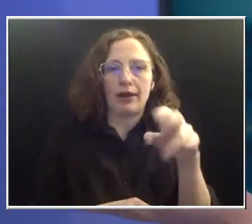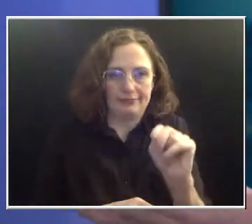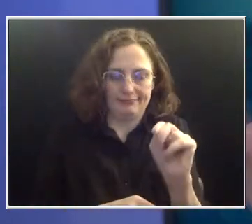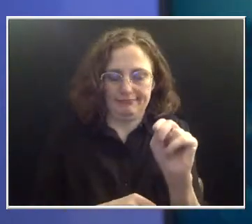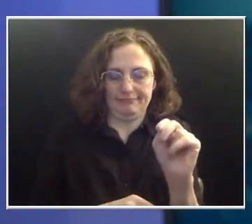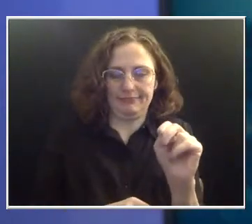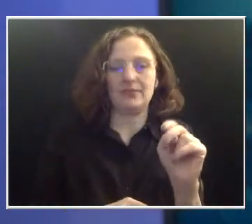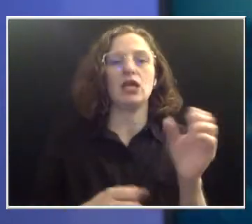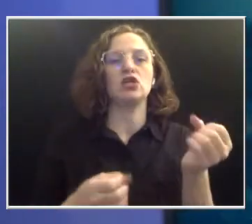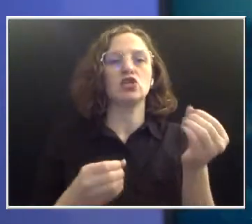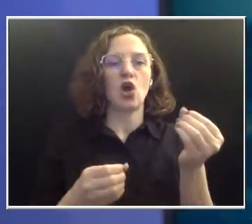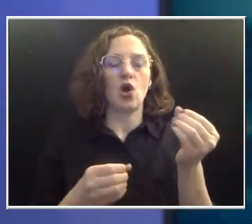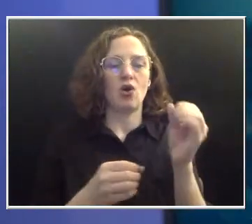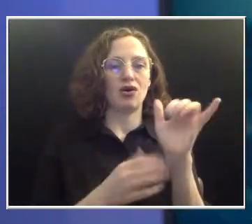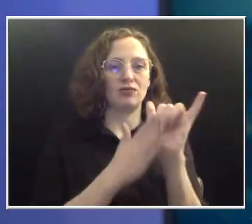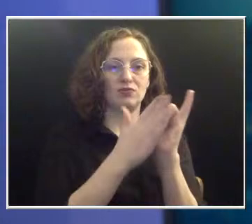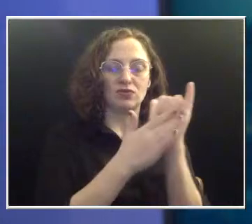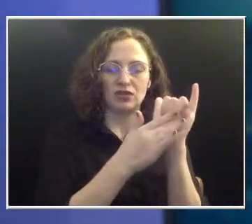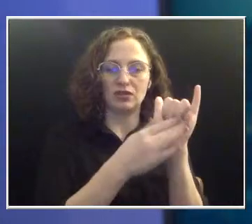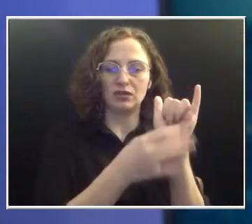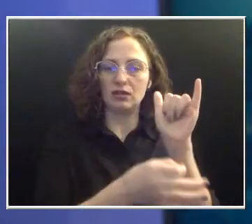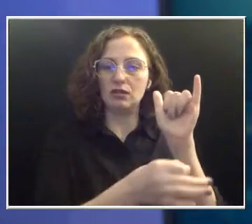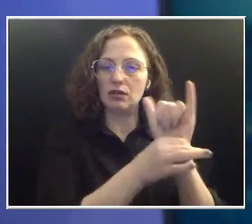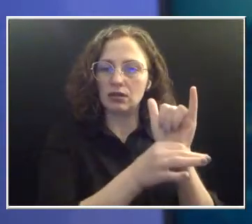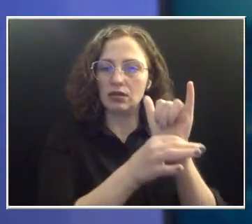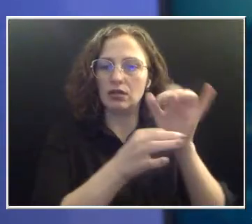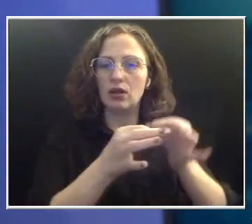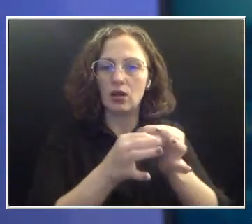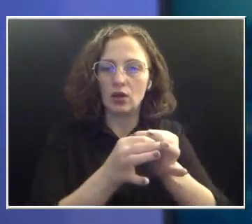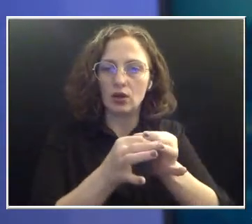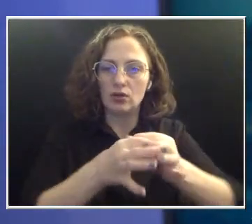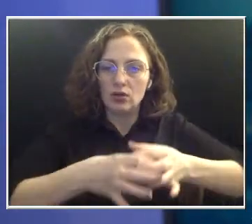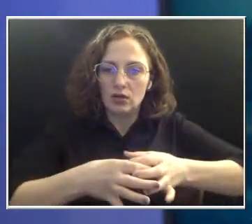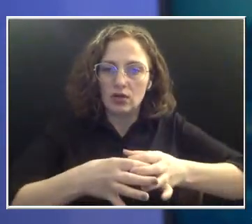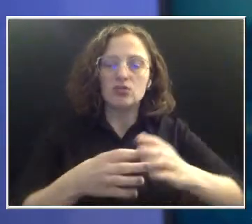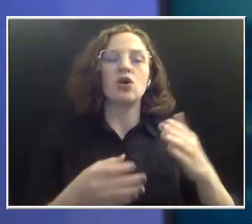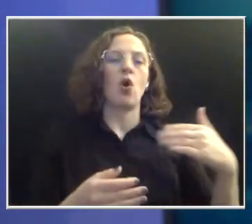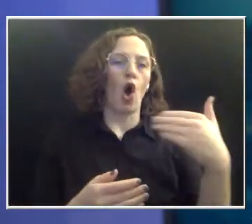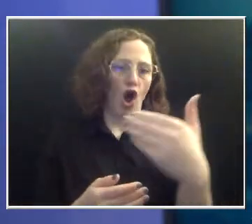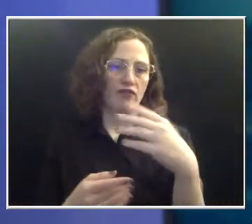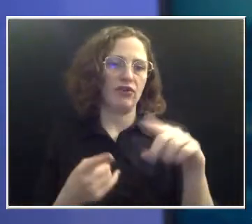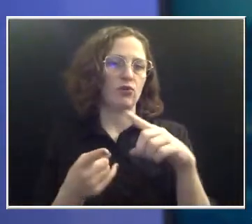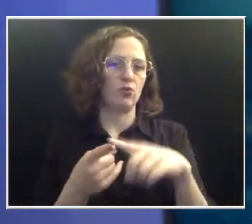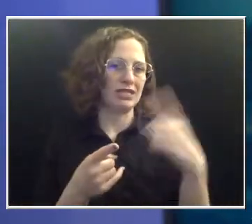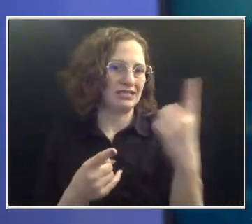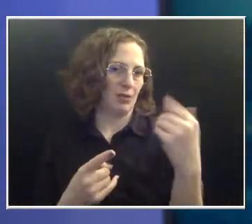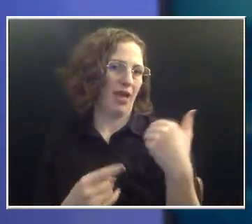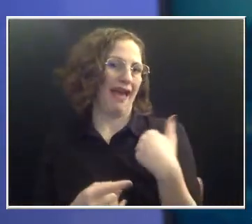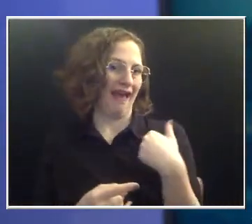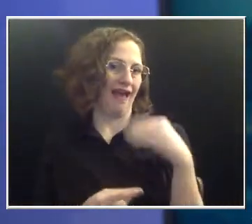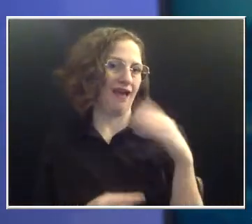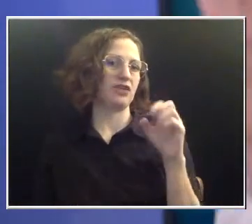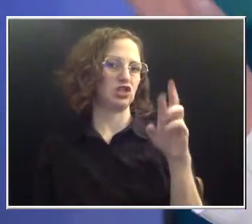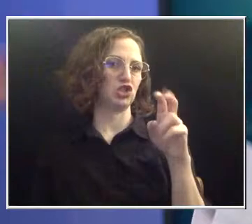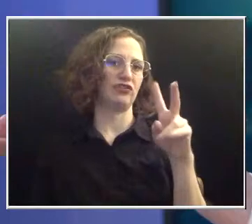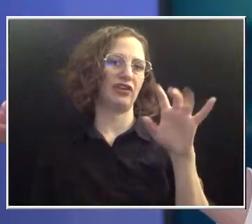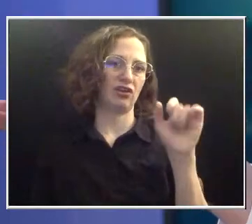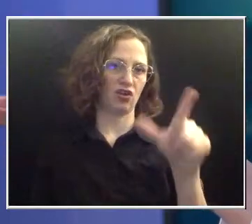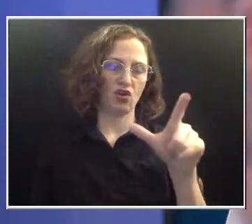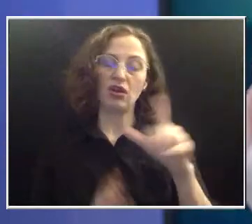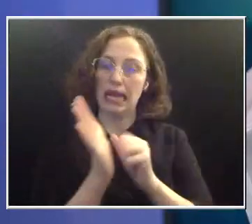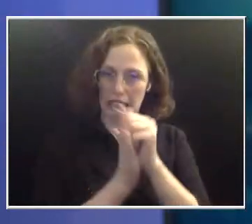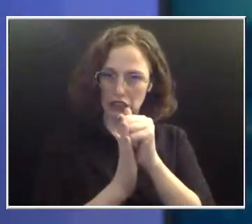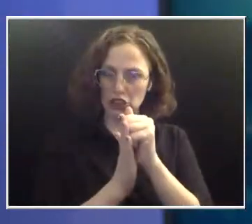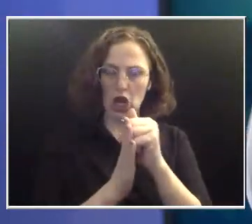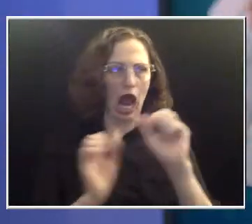has a cervical cancer and I go in and do an exam, I can see the cancer because it's on the face or the opening, and so you can see it growing. Brooke had